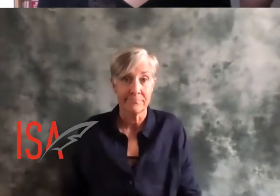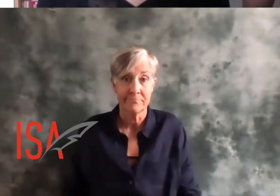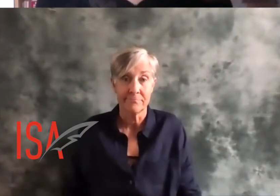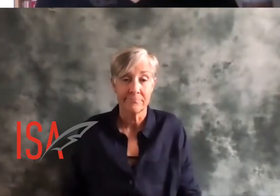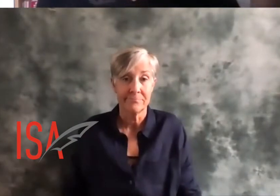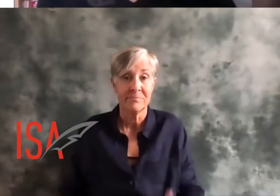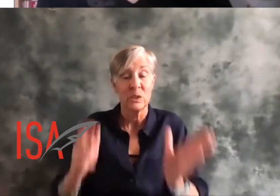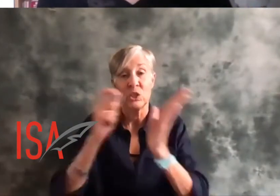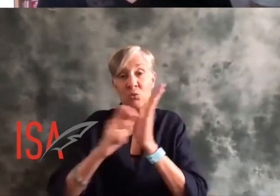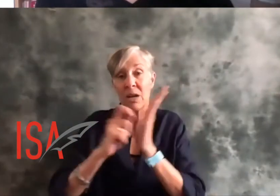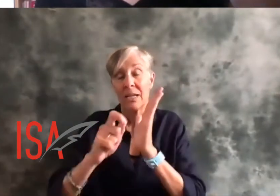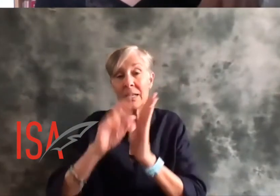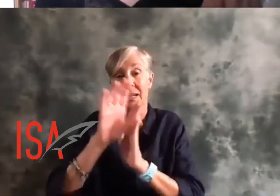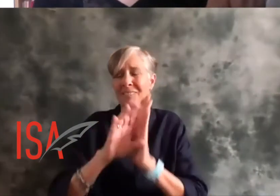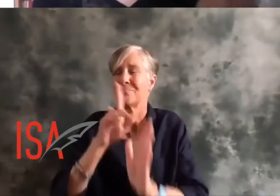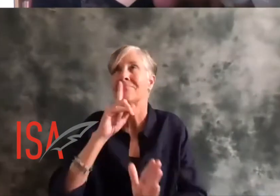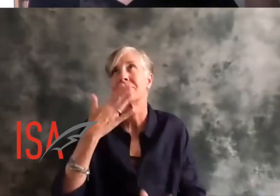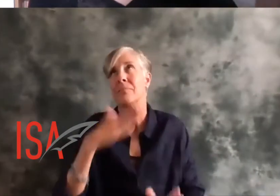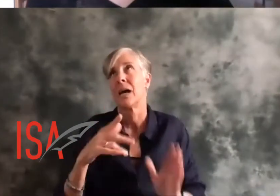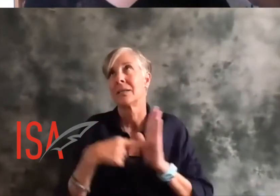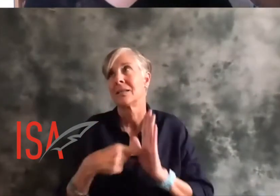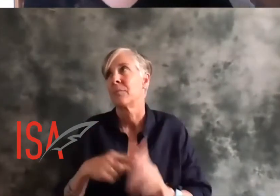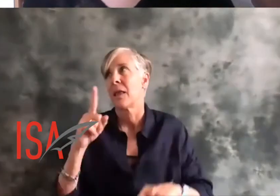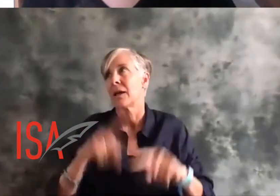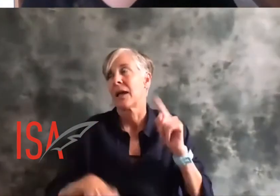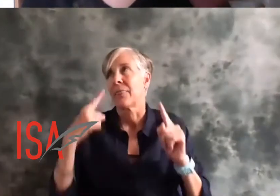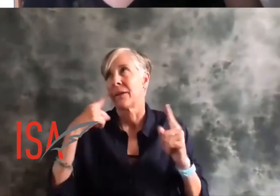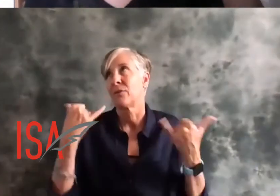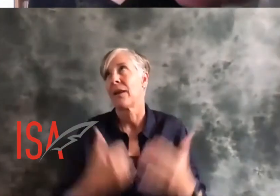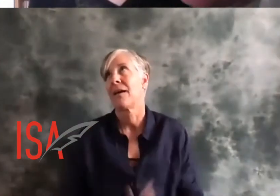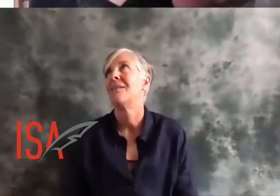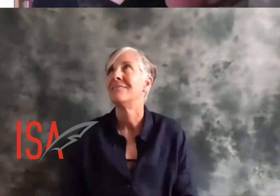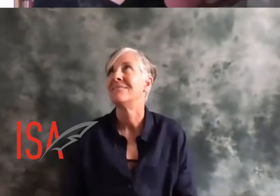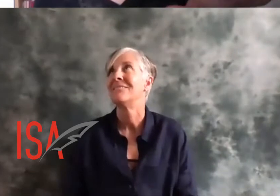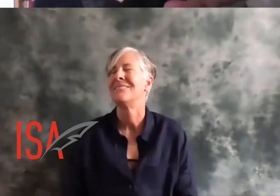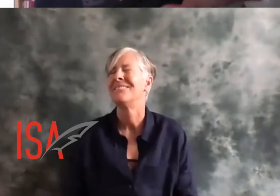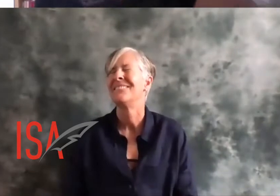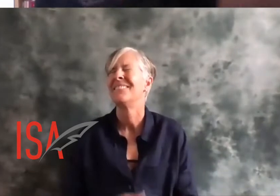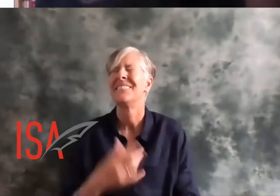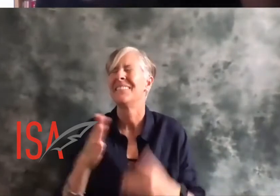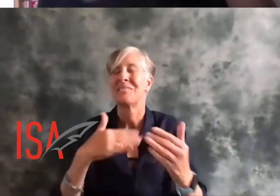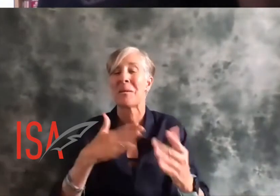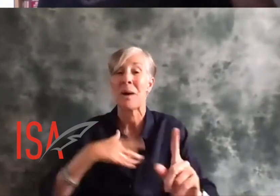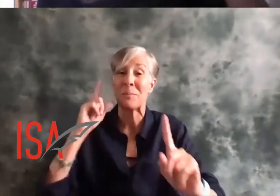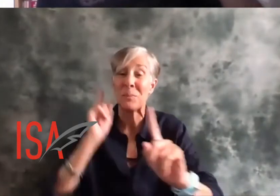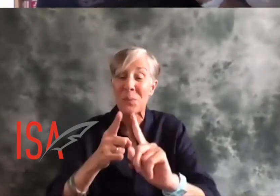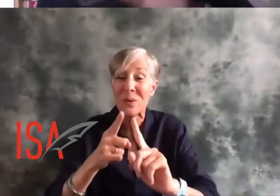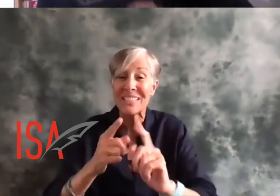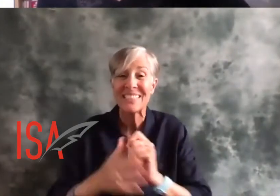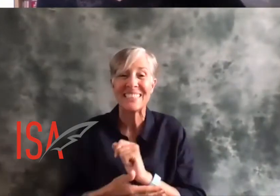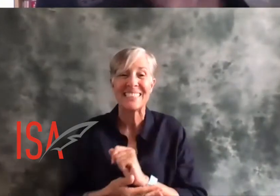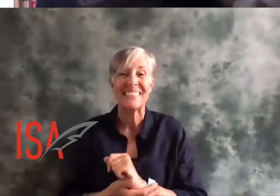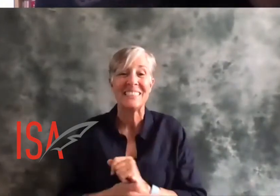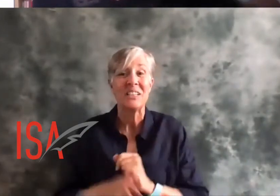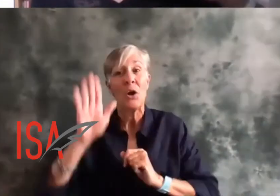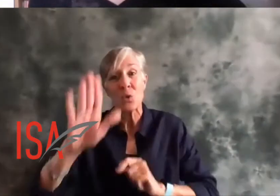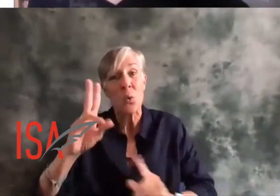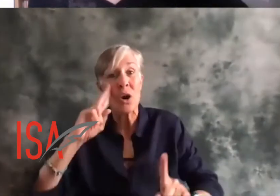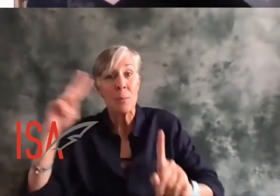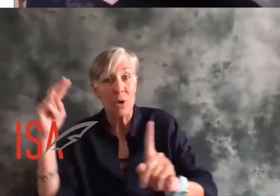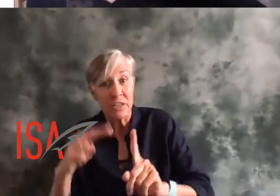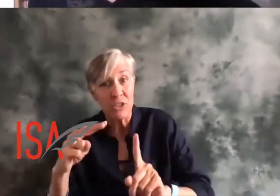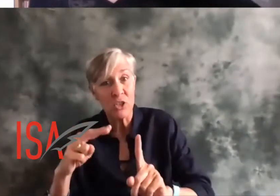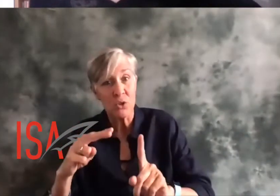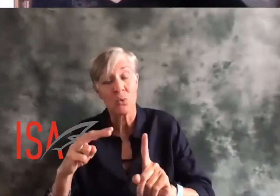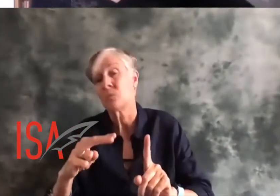you're writing characters who, that's a bad example because I can't think of it off the cuff, but my point is you have a point of view that is not